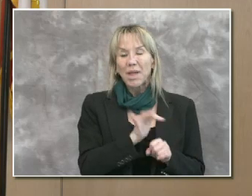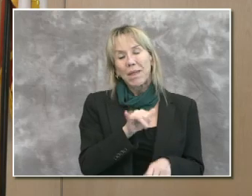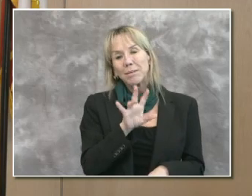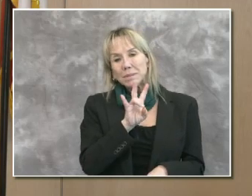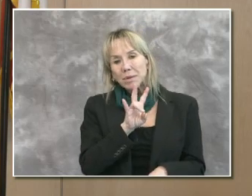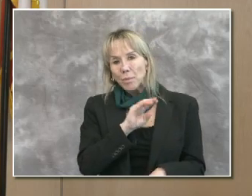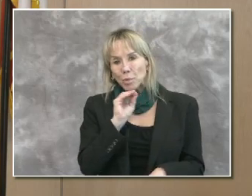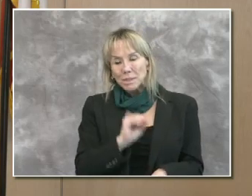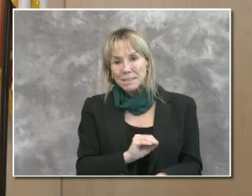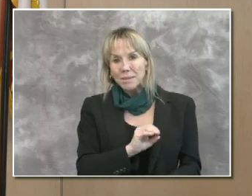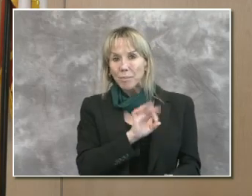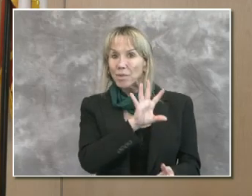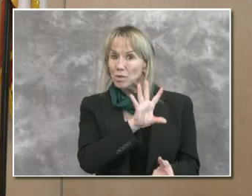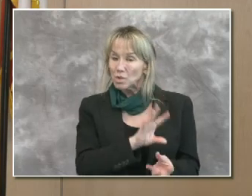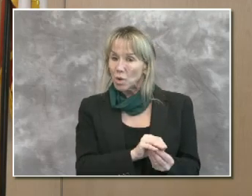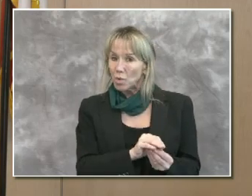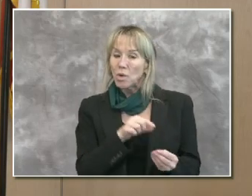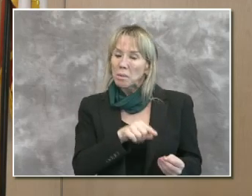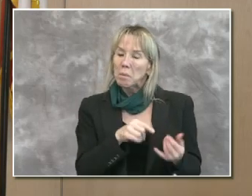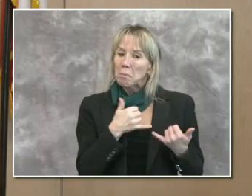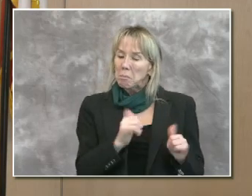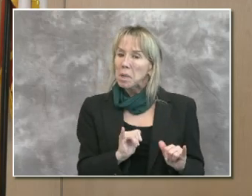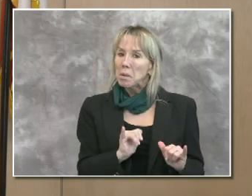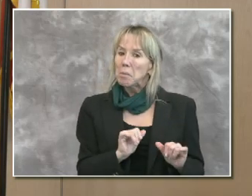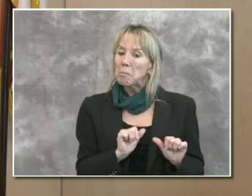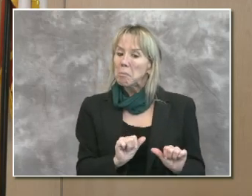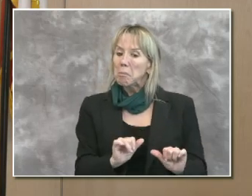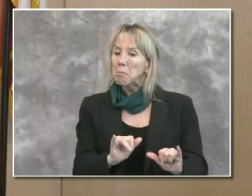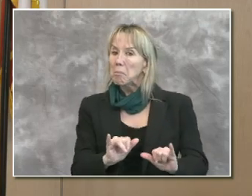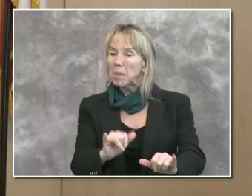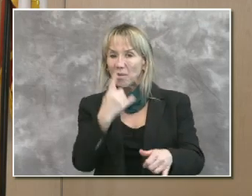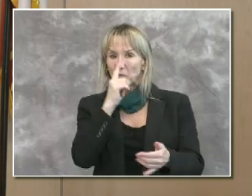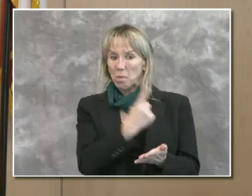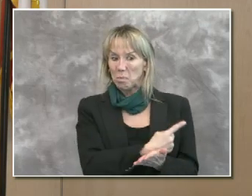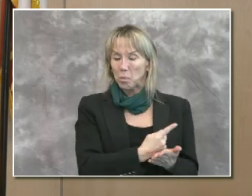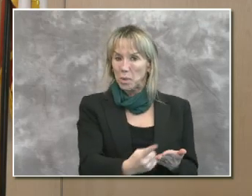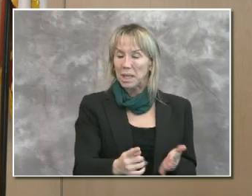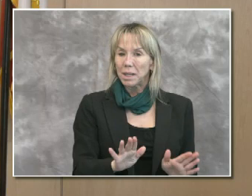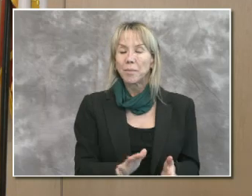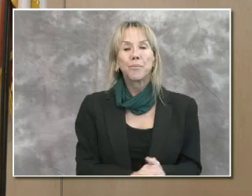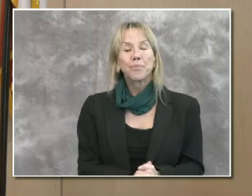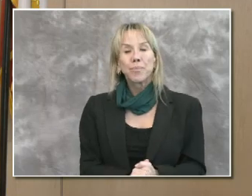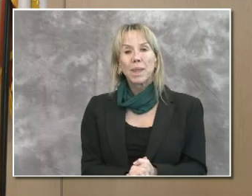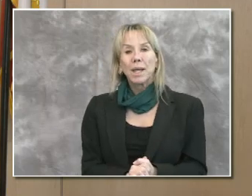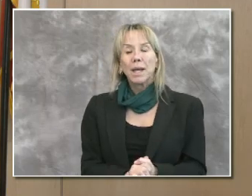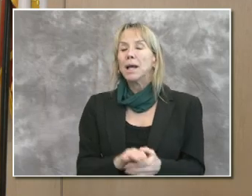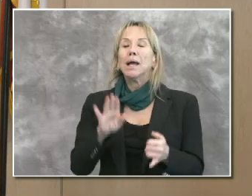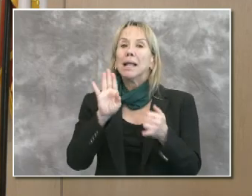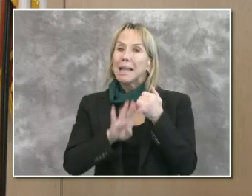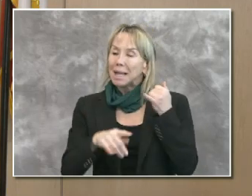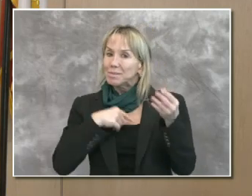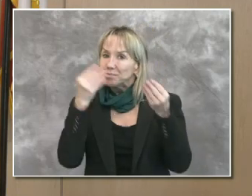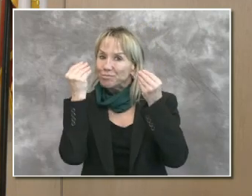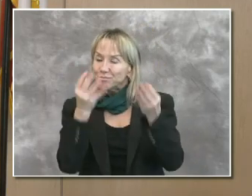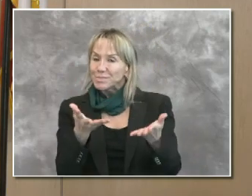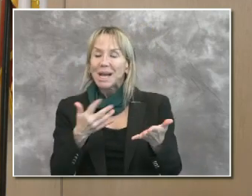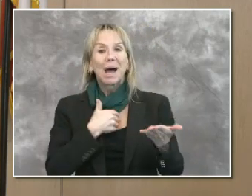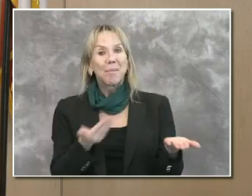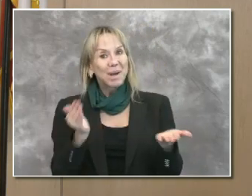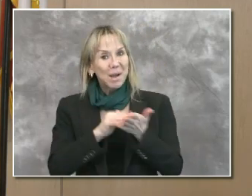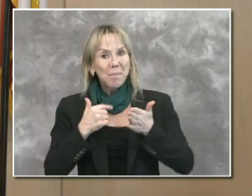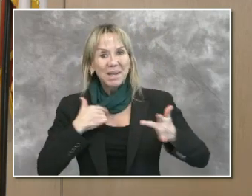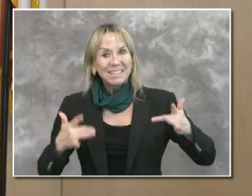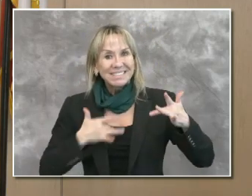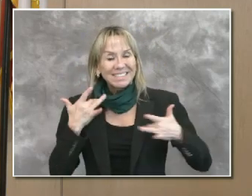7% of the total, and this is still holding for the past week. Lastly, today, I am again excited to